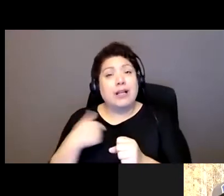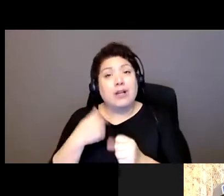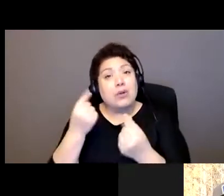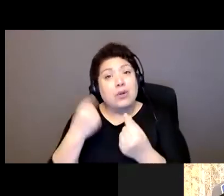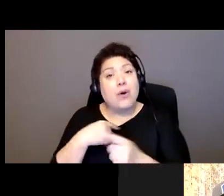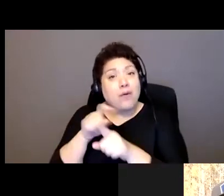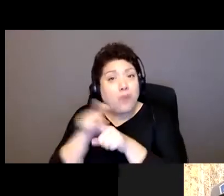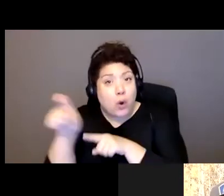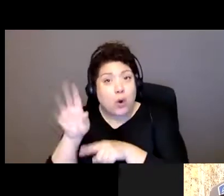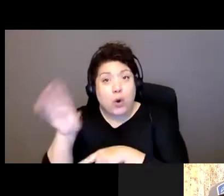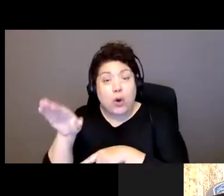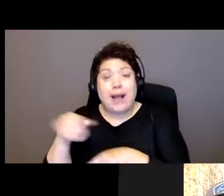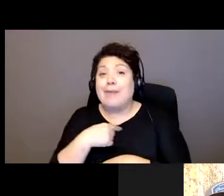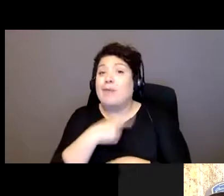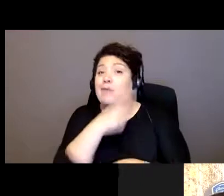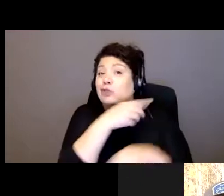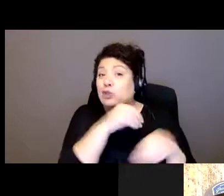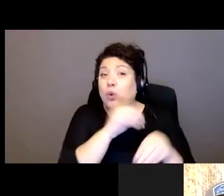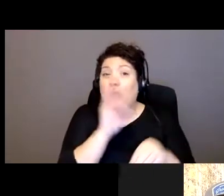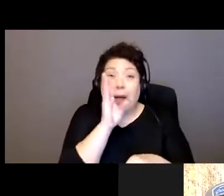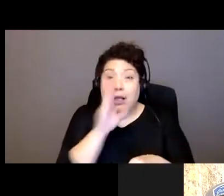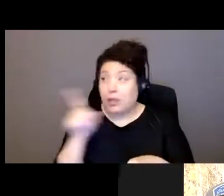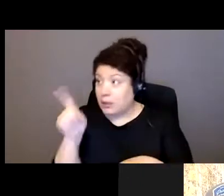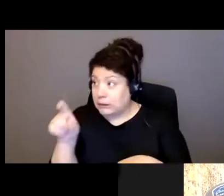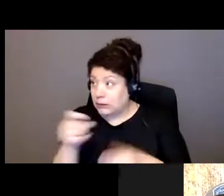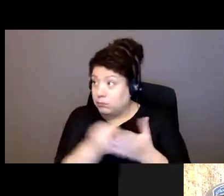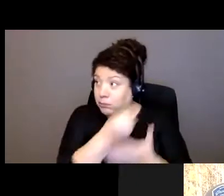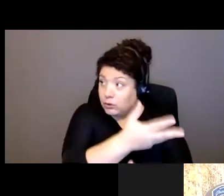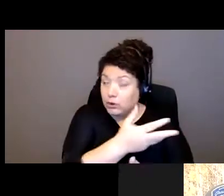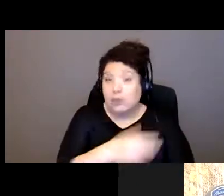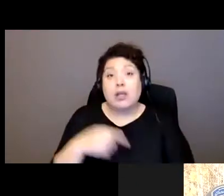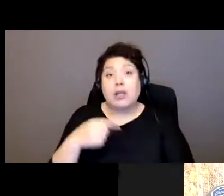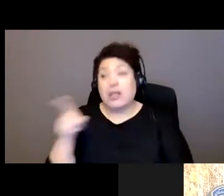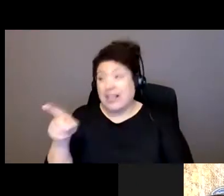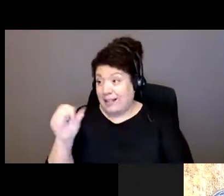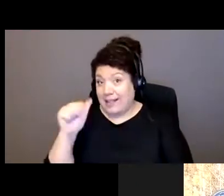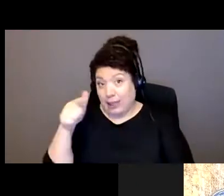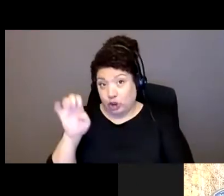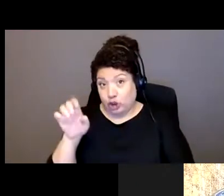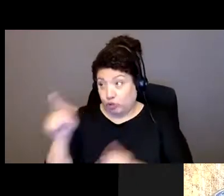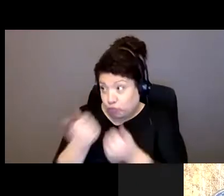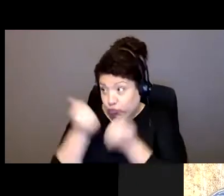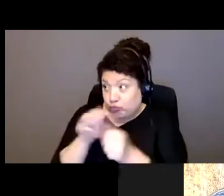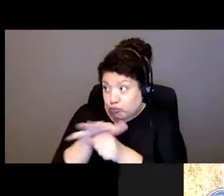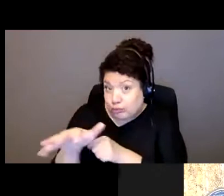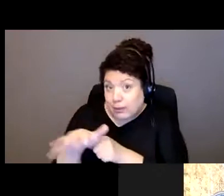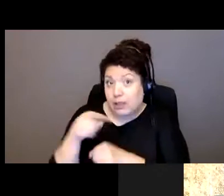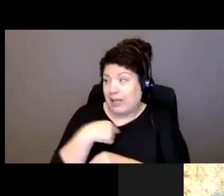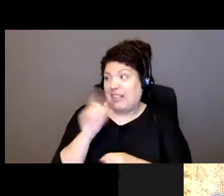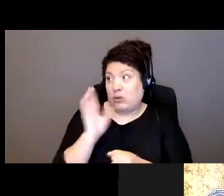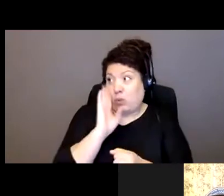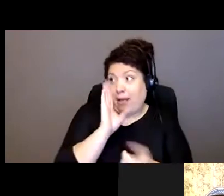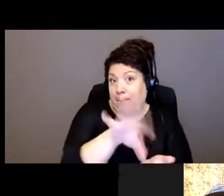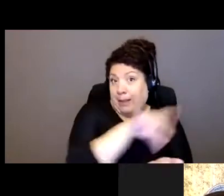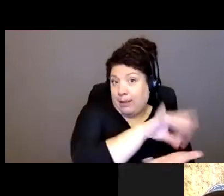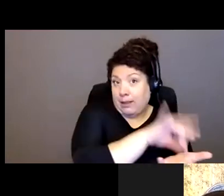hey, do you need anything? I'm going to the store. Do you have sage? I'm going picking. Do you need stuff?